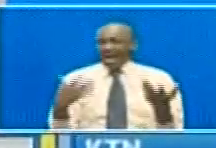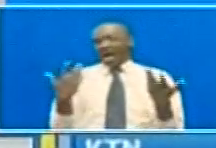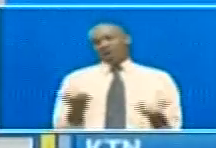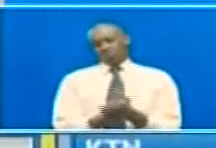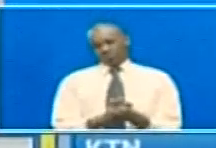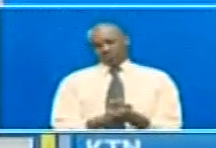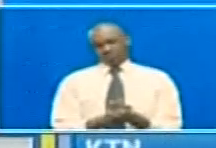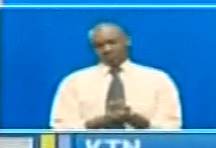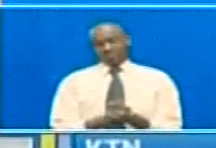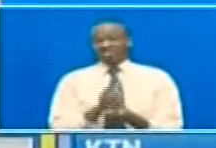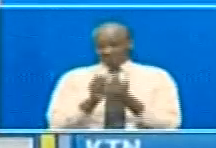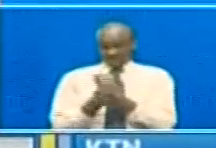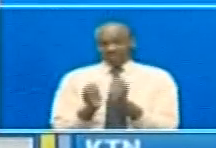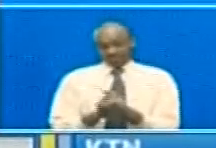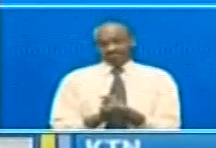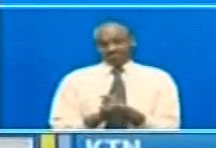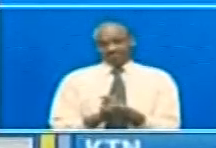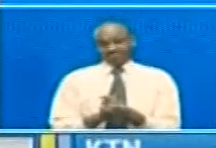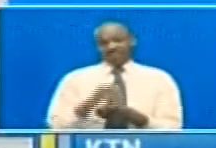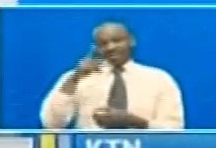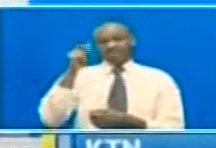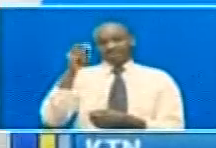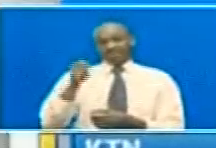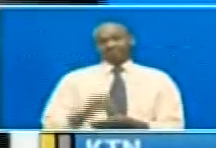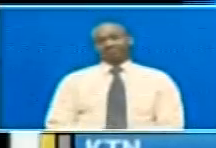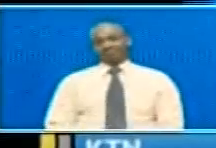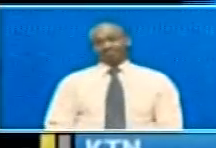a trade-off? Adelaide Chongole, KTN.